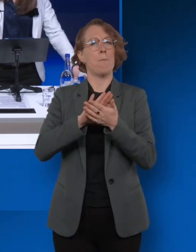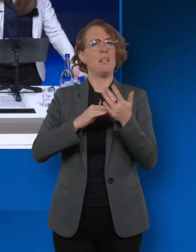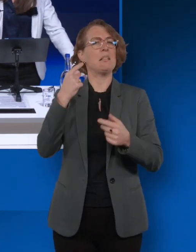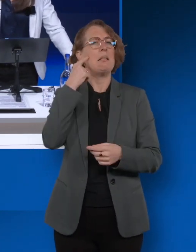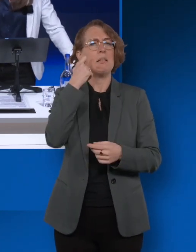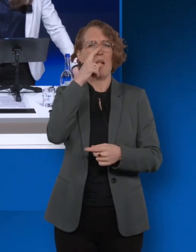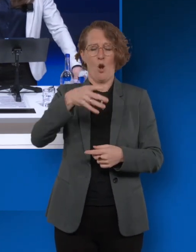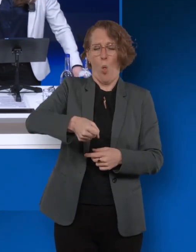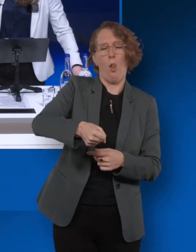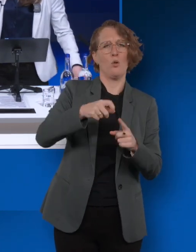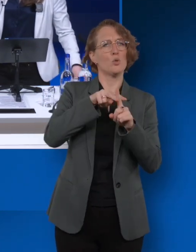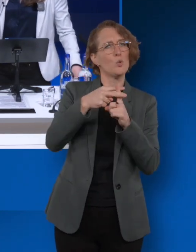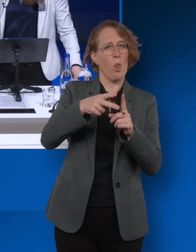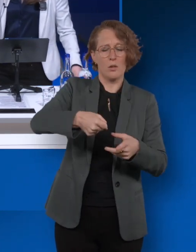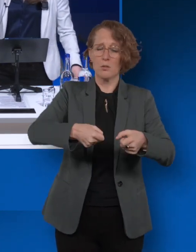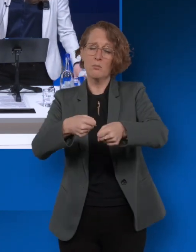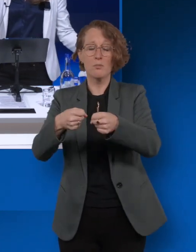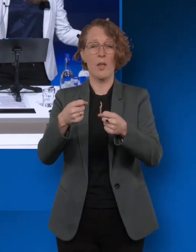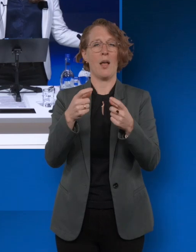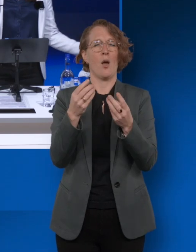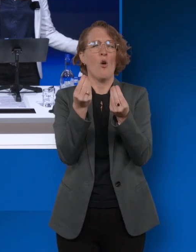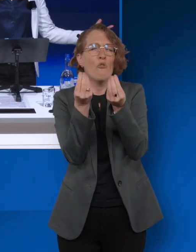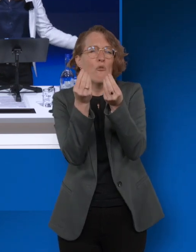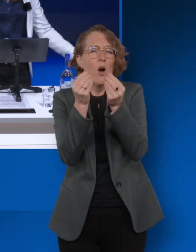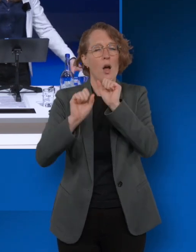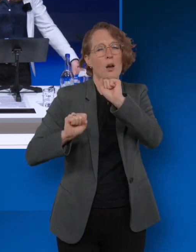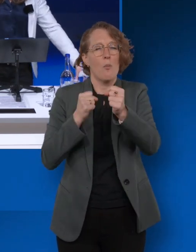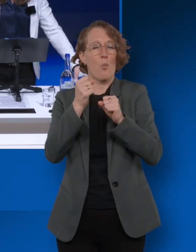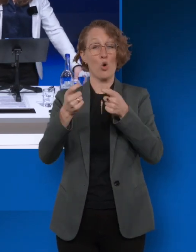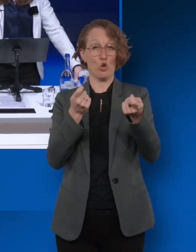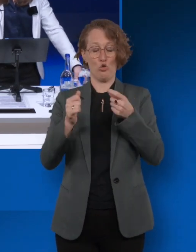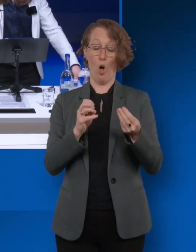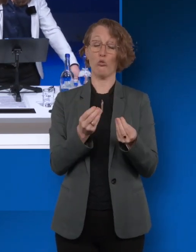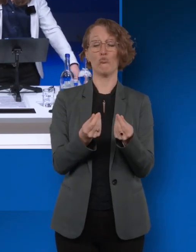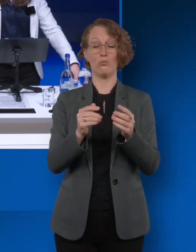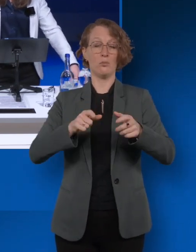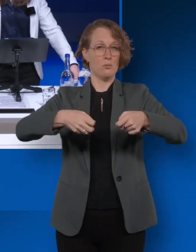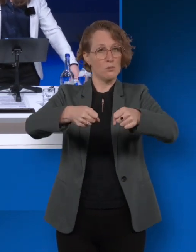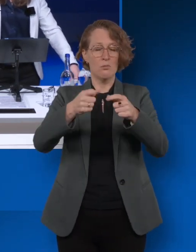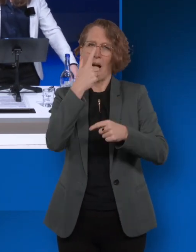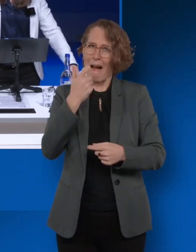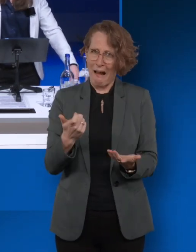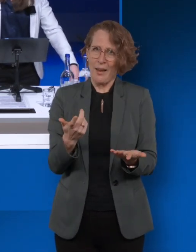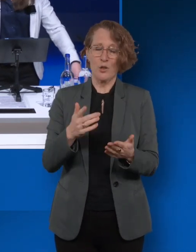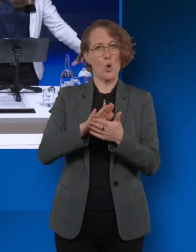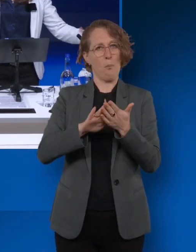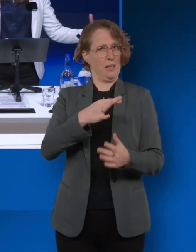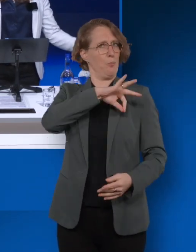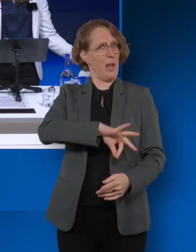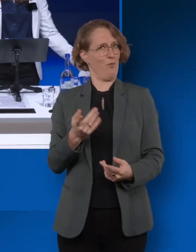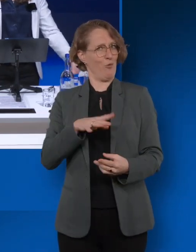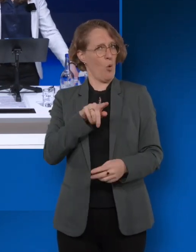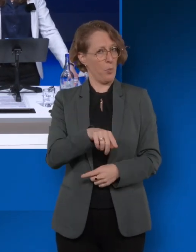hold tools and exercise fine motor control, which has meant all kinds of other things came from that. And we